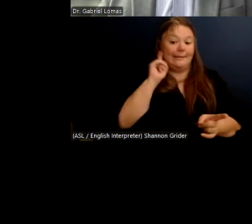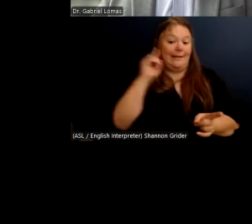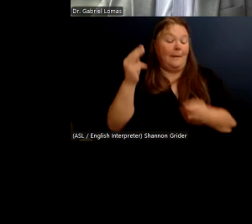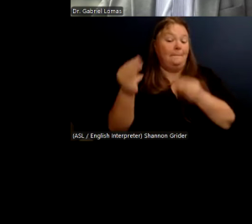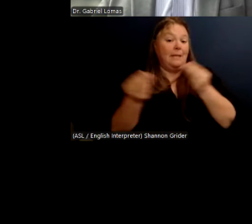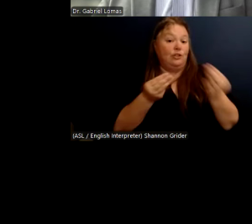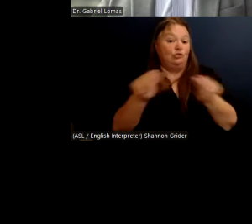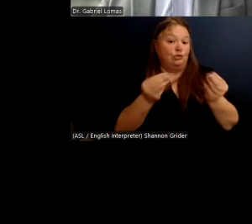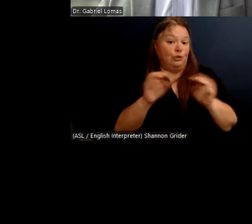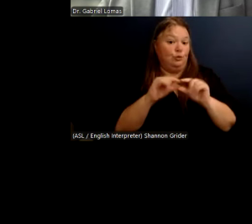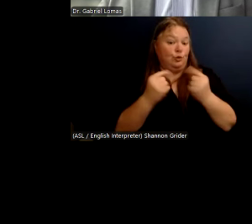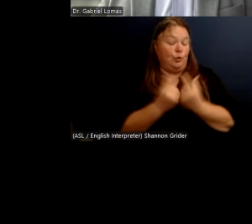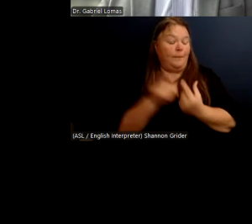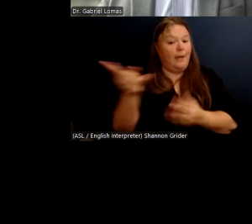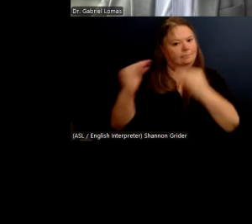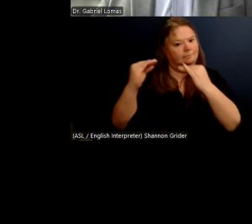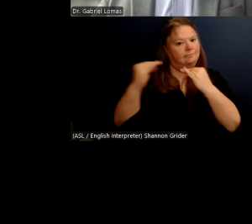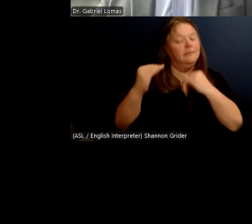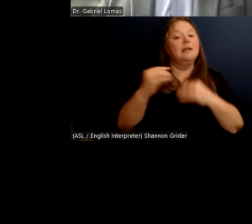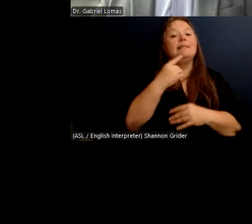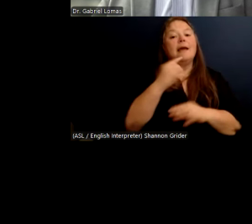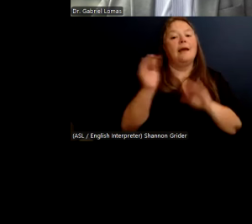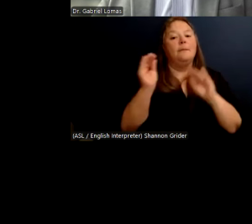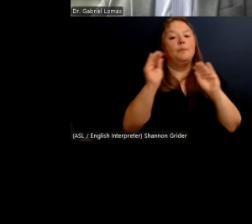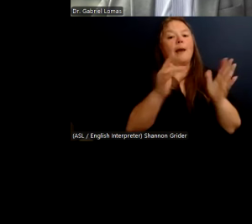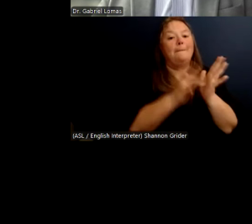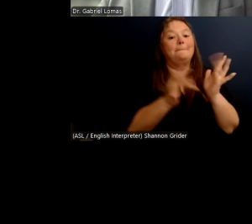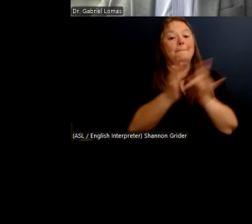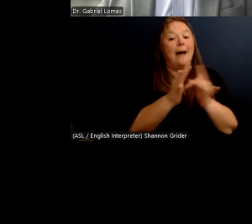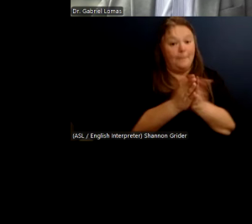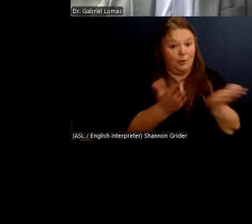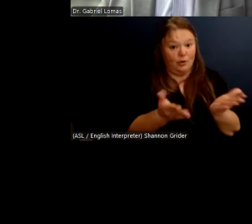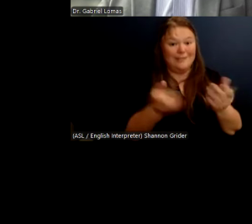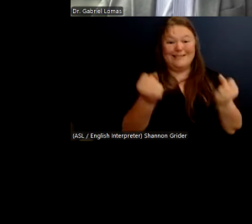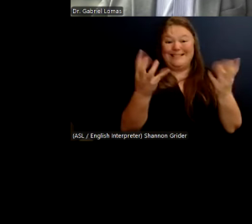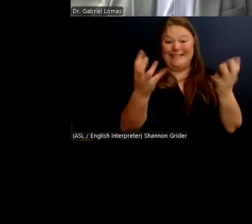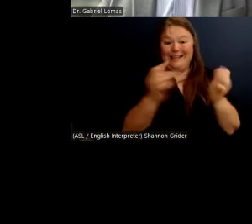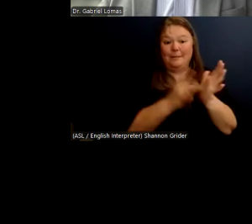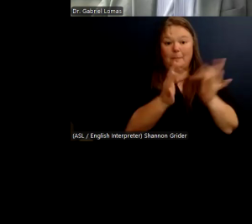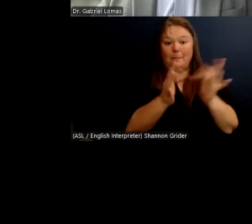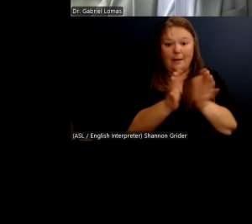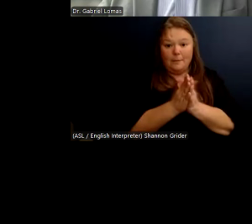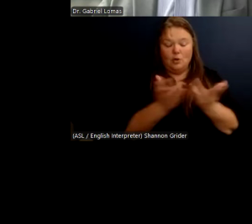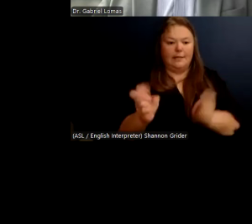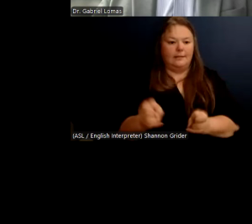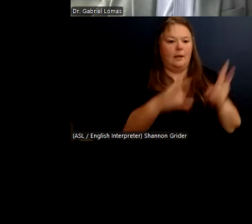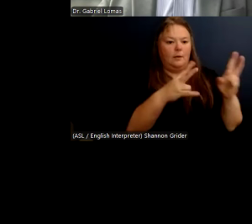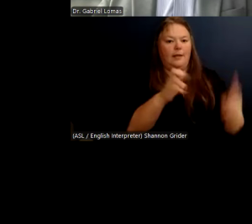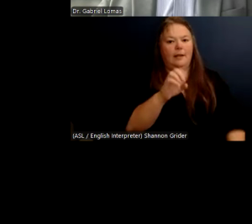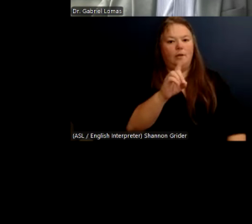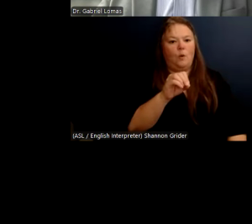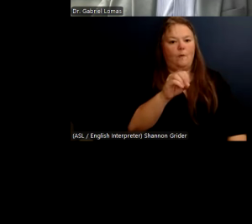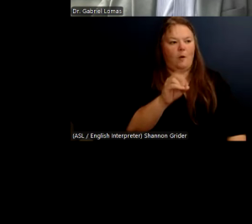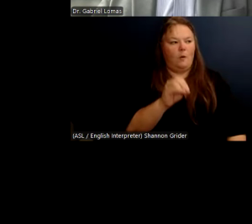group, and they had put a Bible that was in sign language on this system. So I thought, well, if they can